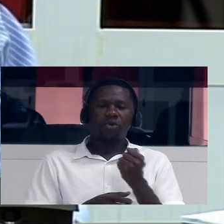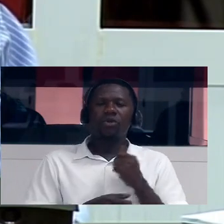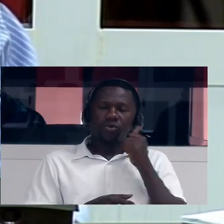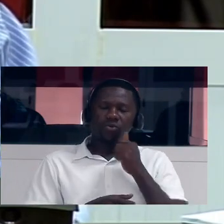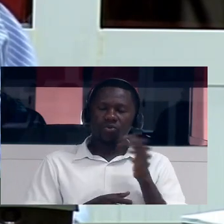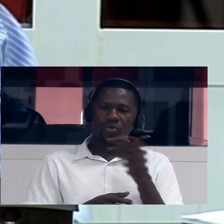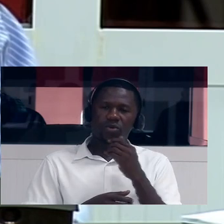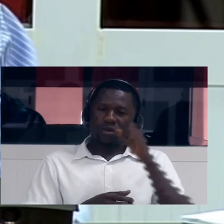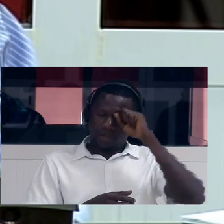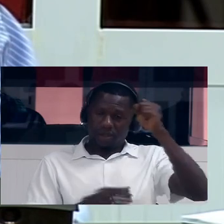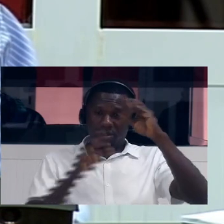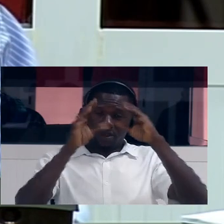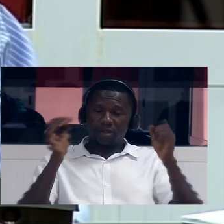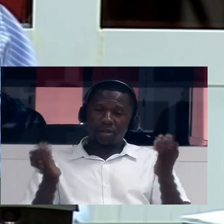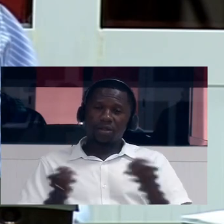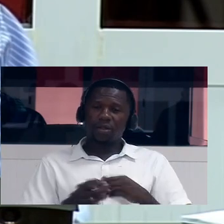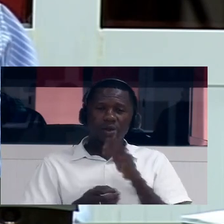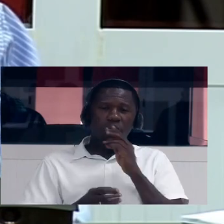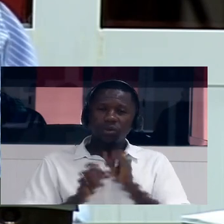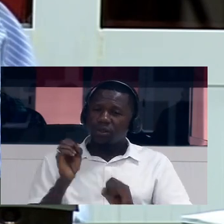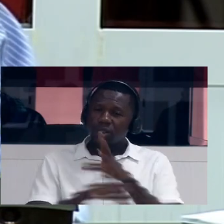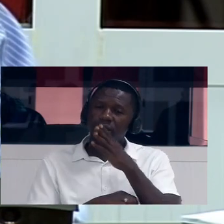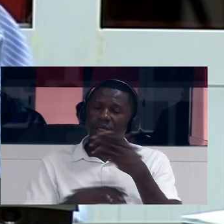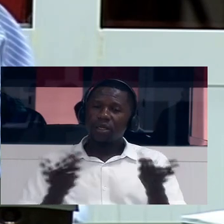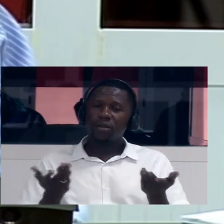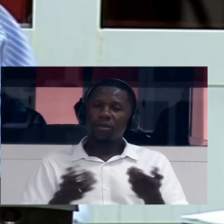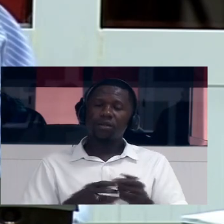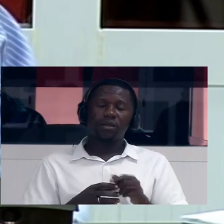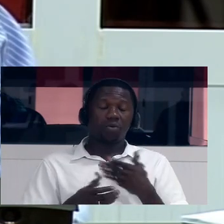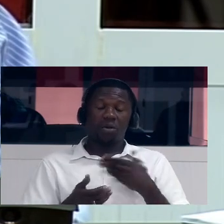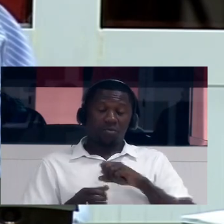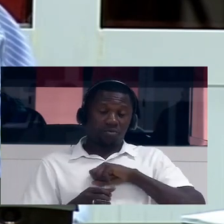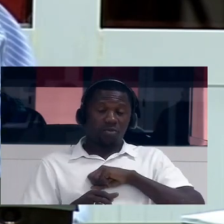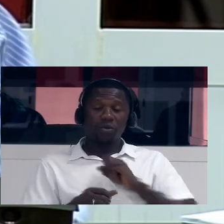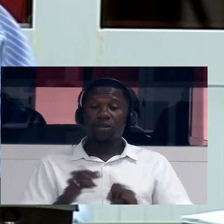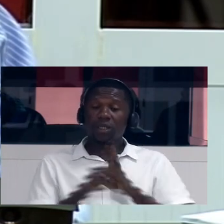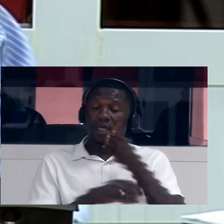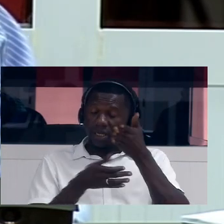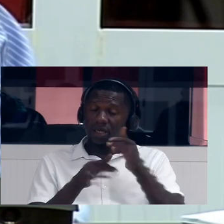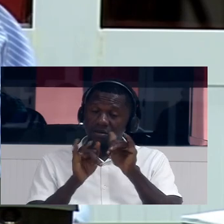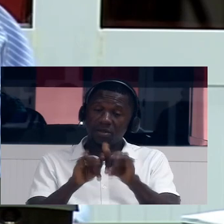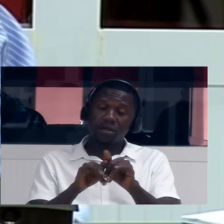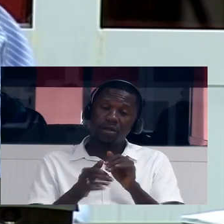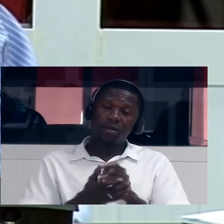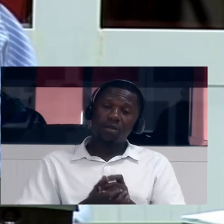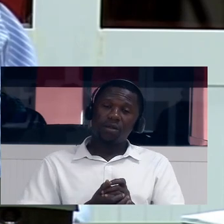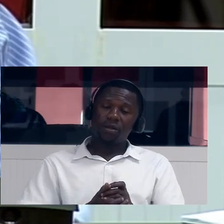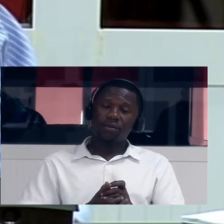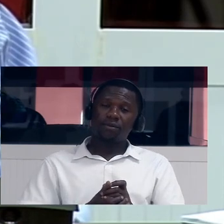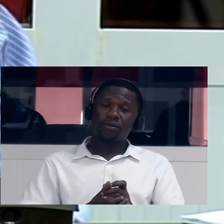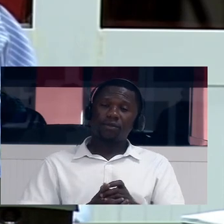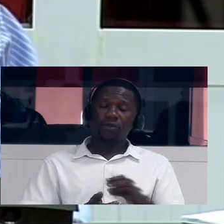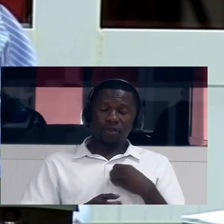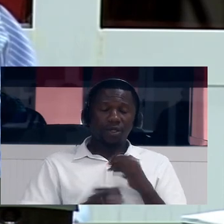House. I said, who posted you there? He said, well, he posted himself there. He posted yourself there.